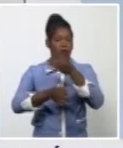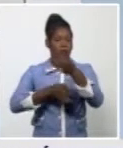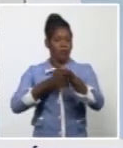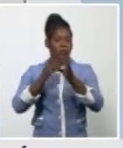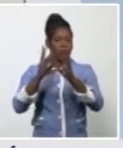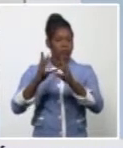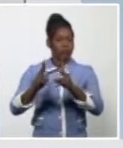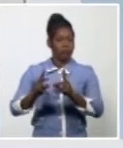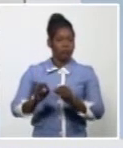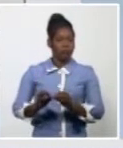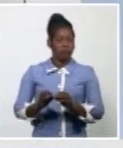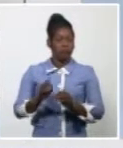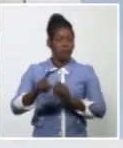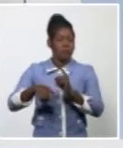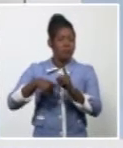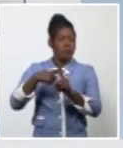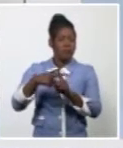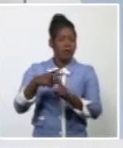over